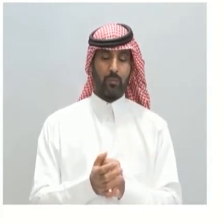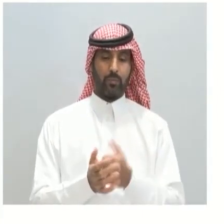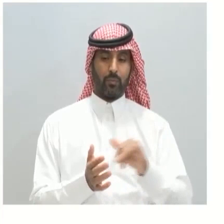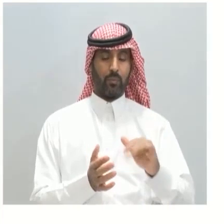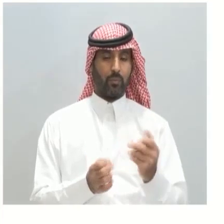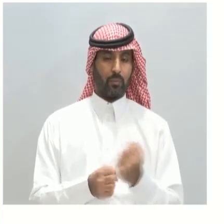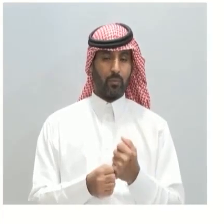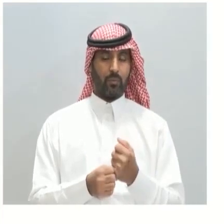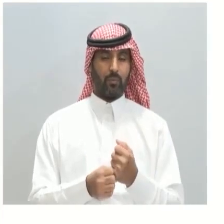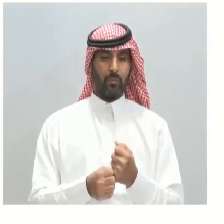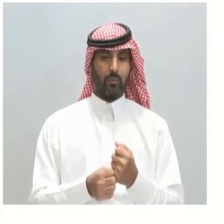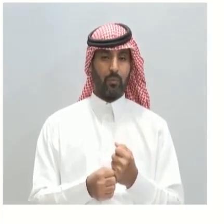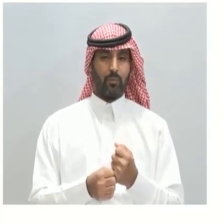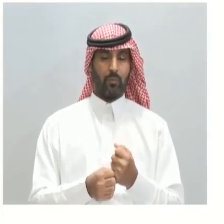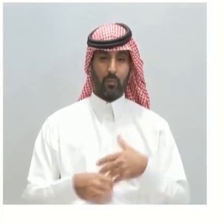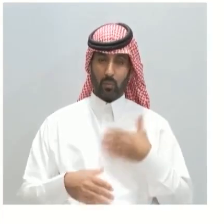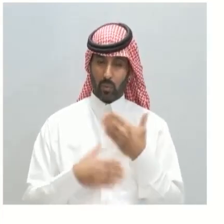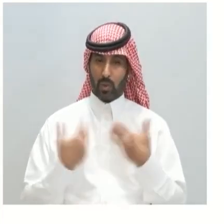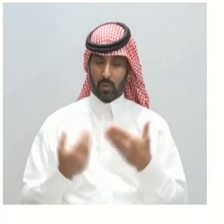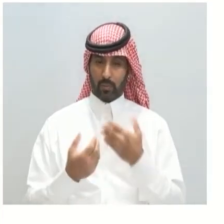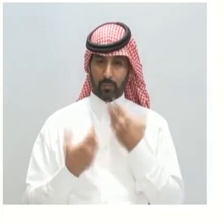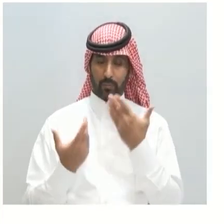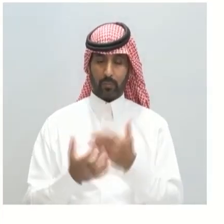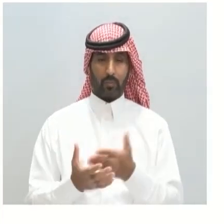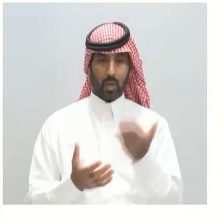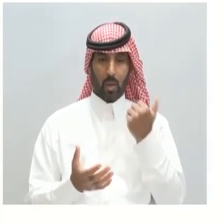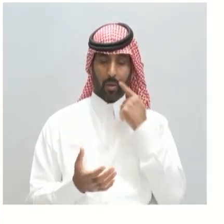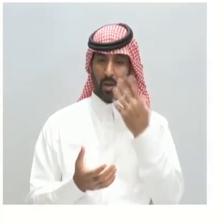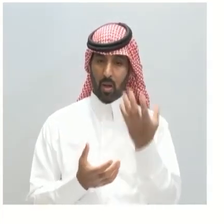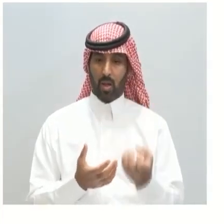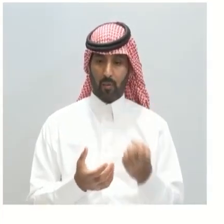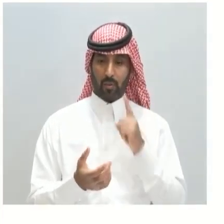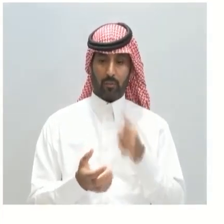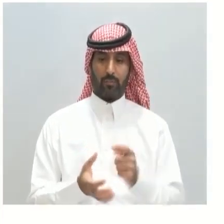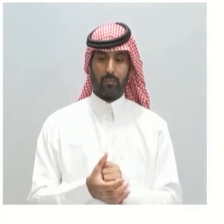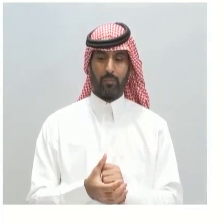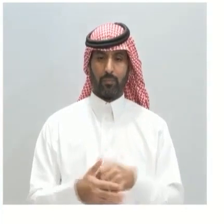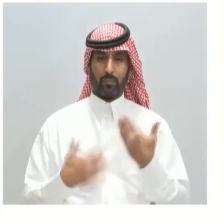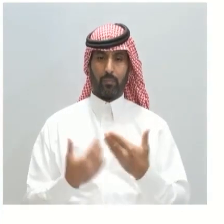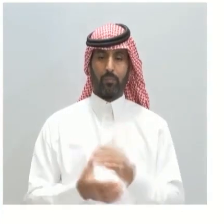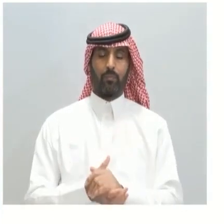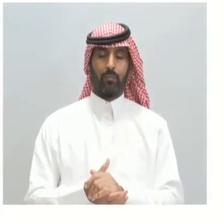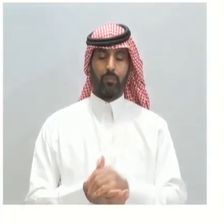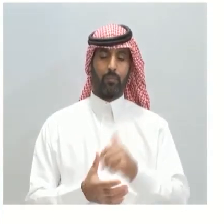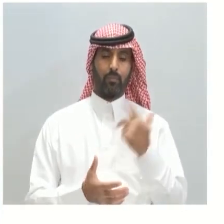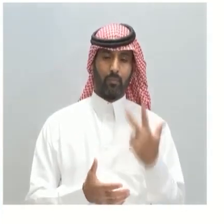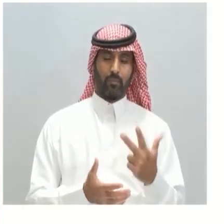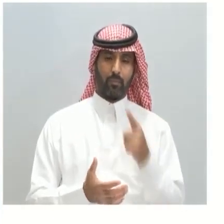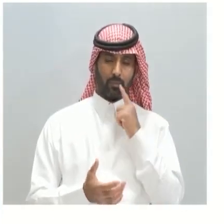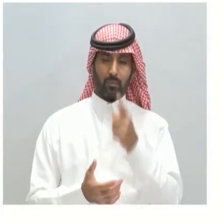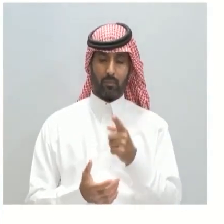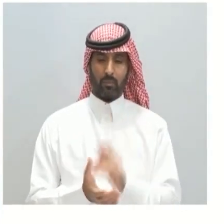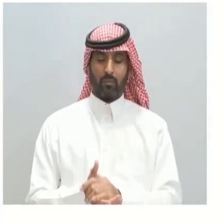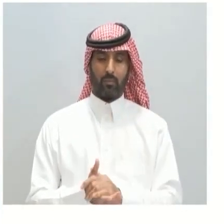getting what? Yes, getting excited. Always before a vacation, you're getting excited. Number eight, I'd